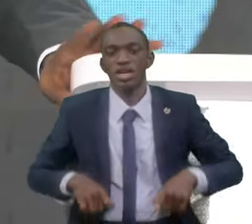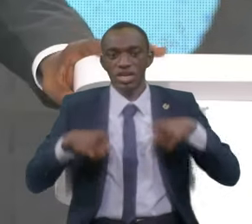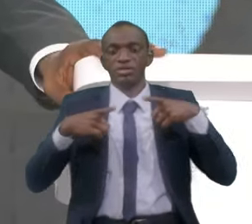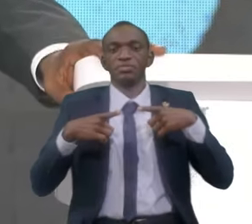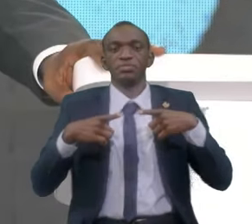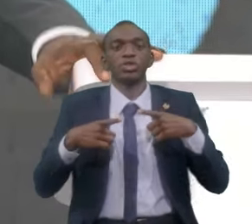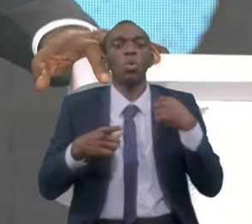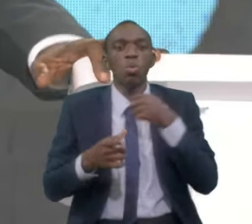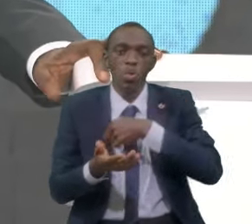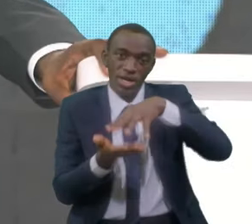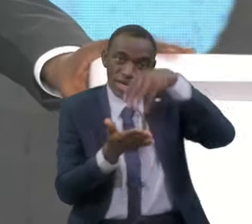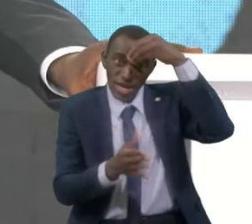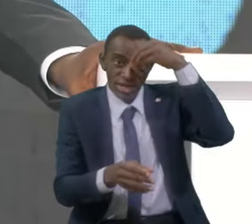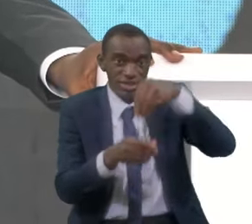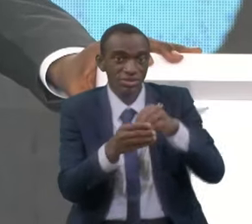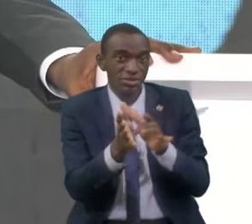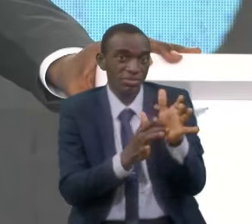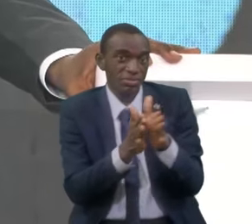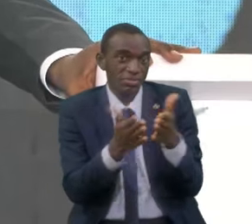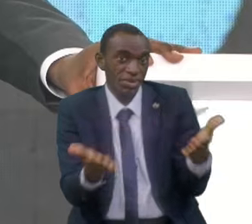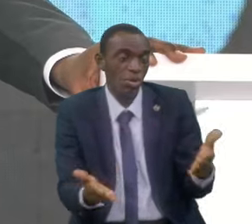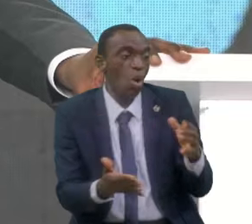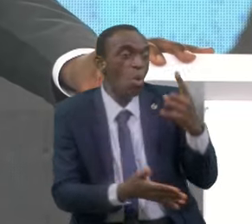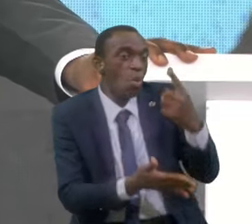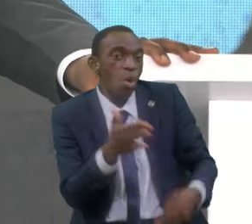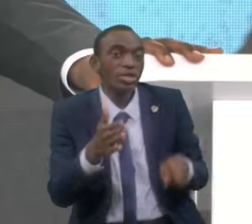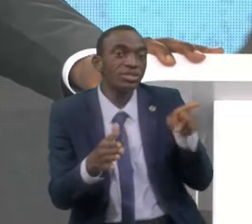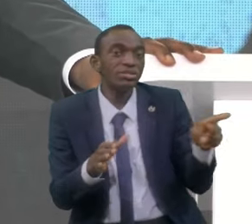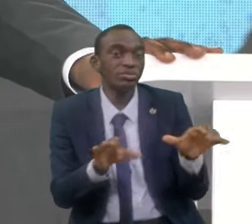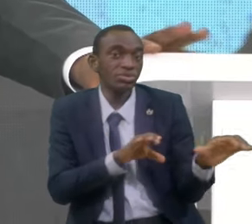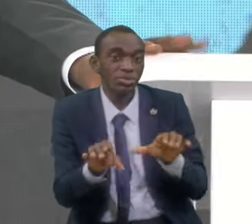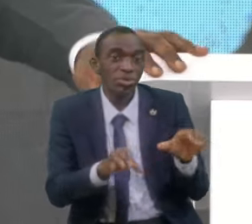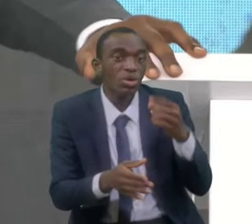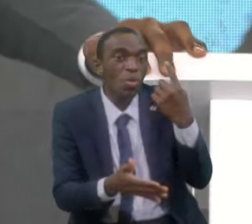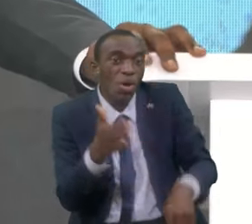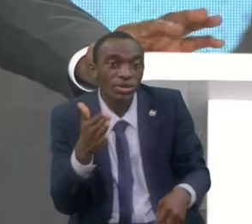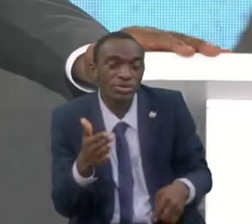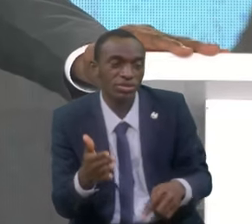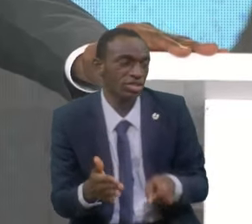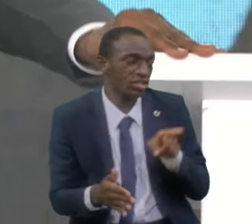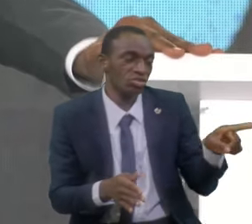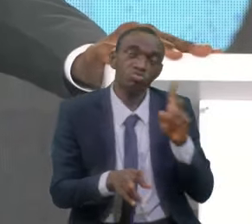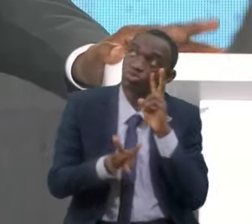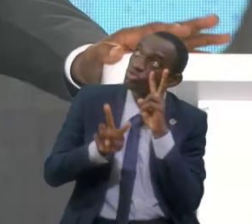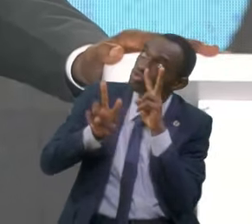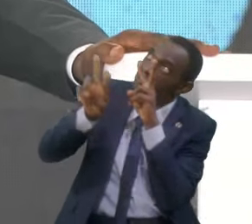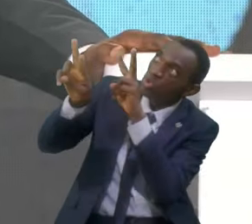God that all we need to do is to look unto Jesus. This